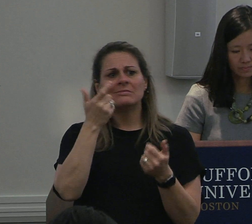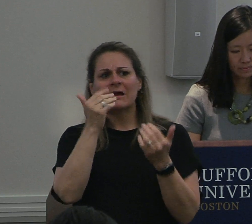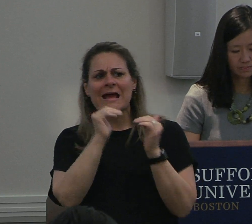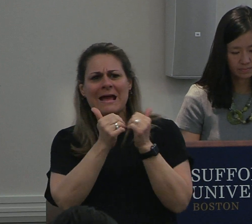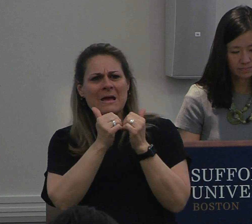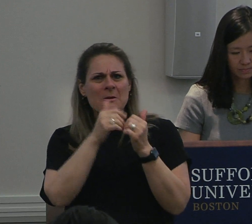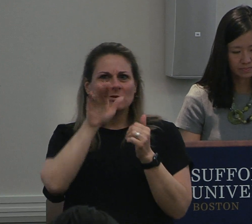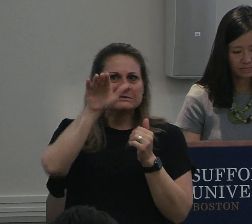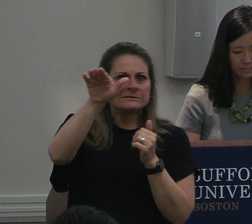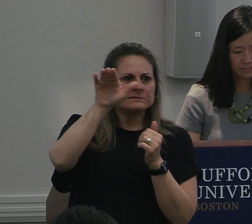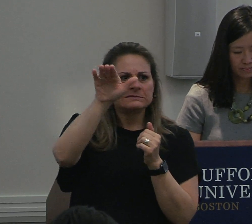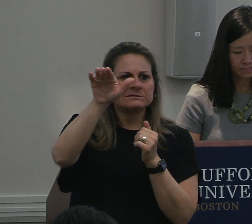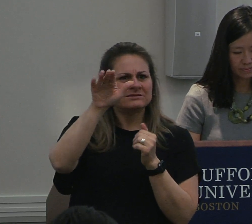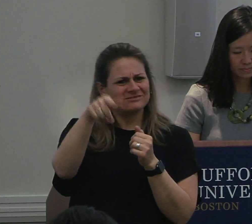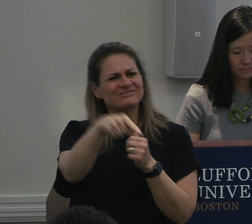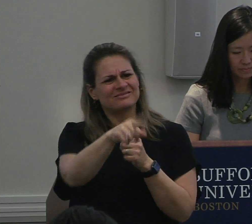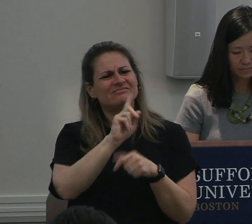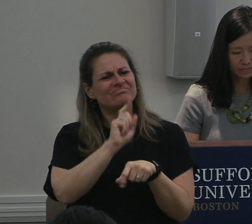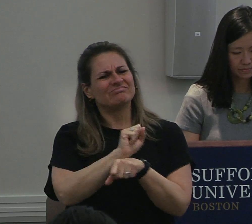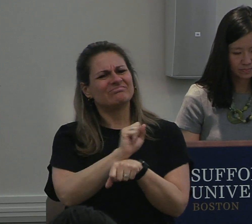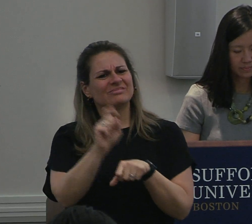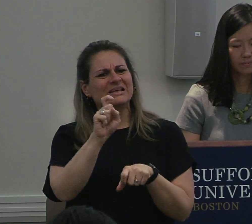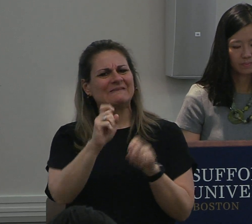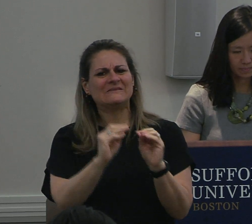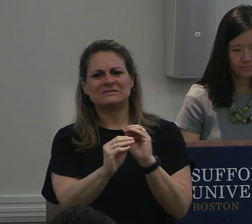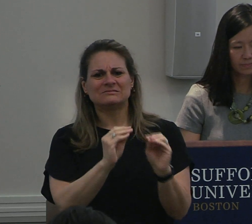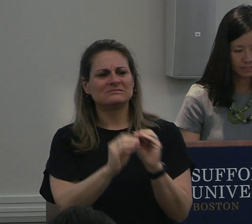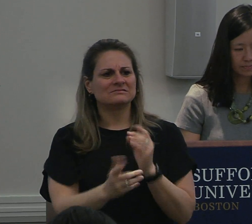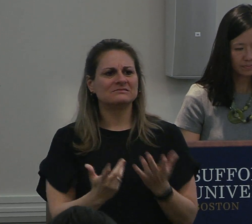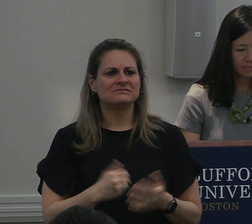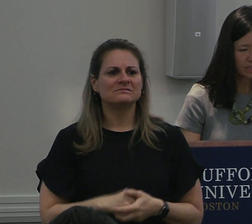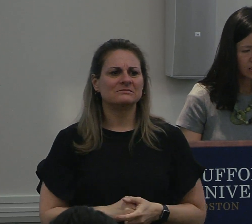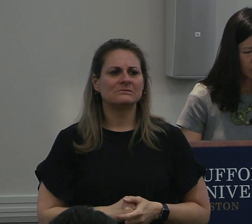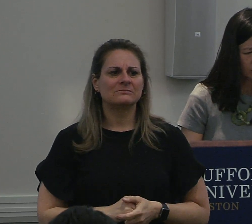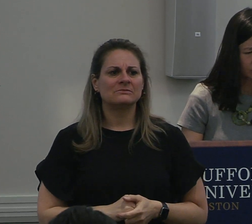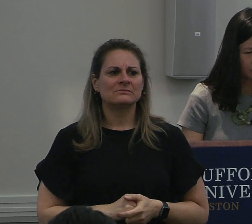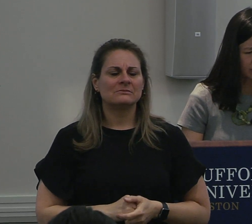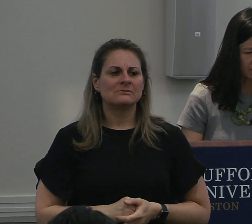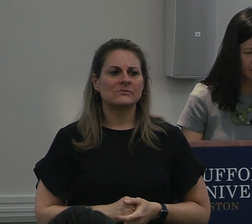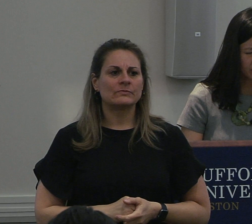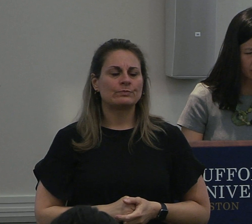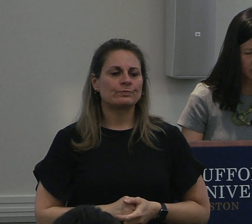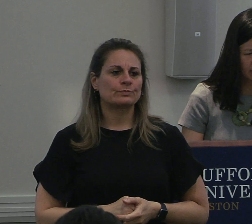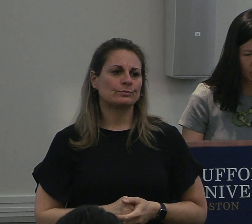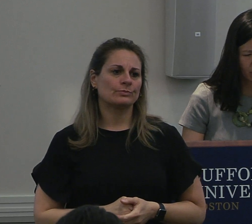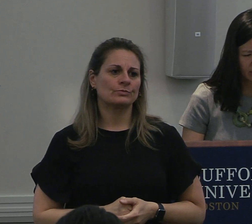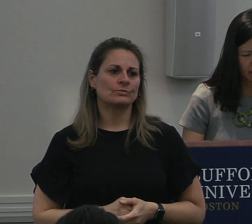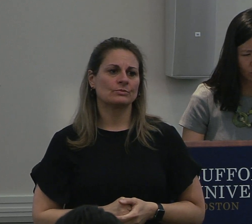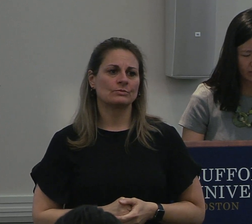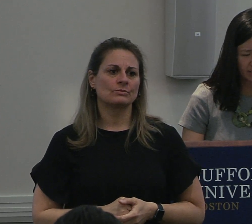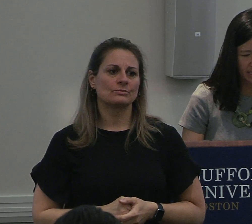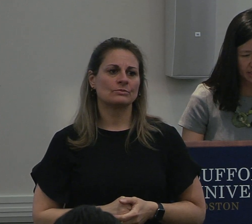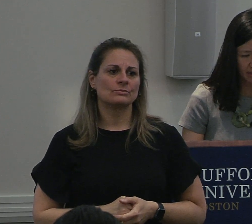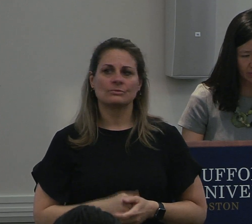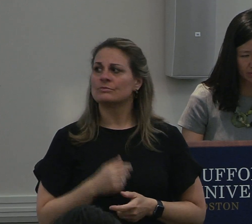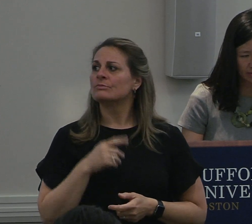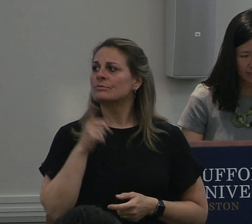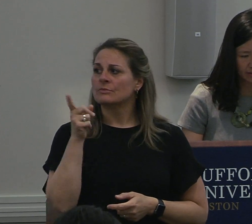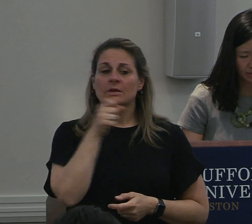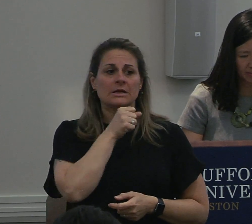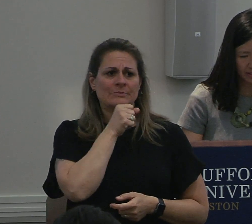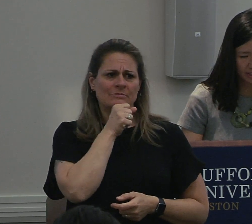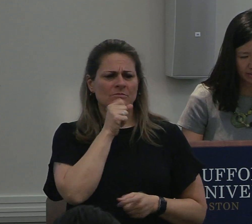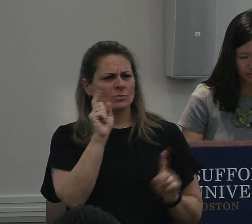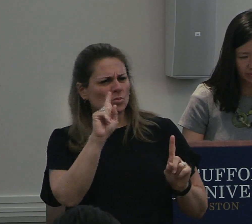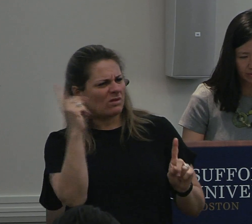someone can put on this so it can get addressed. Giuseppe, could you say one more time which station on the Blue